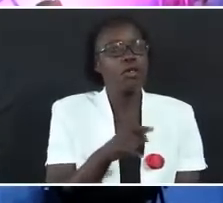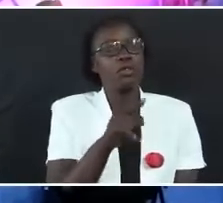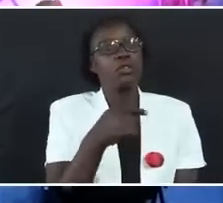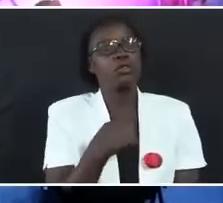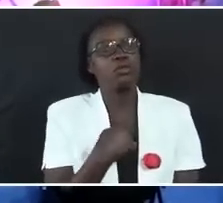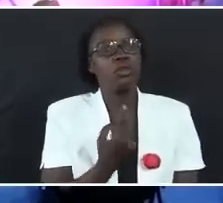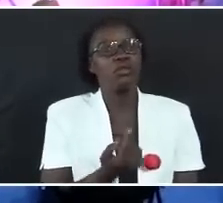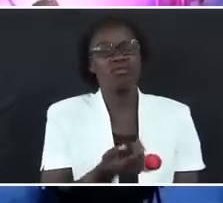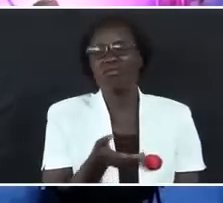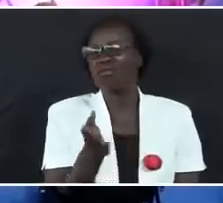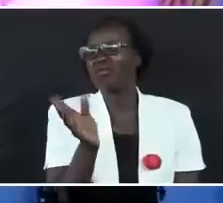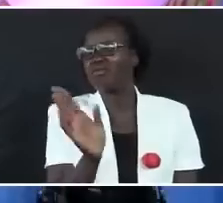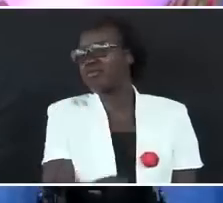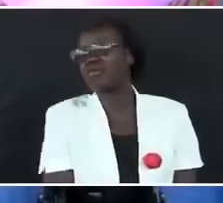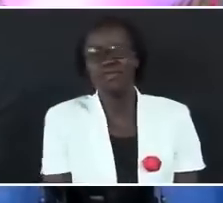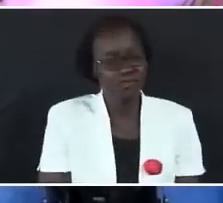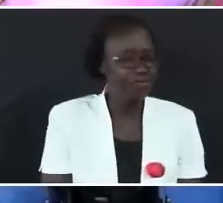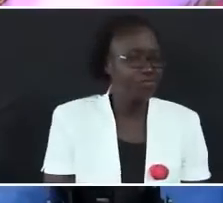here.